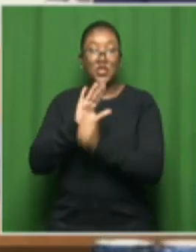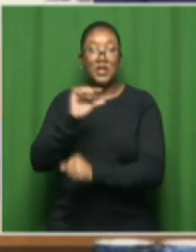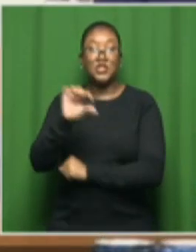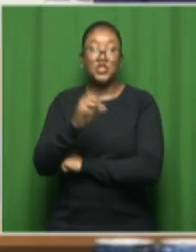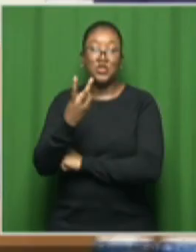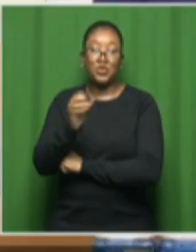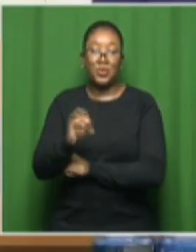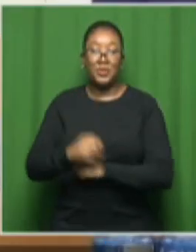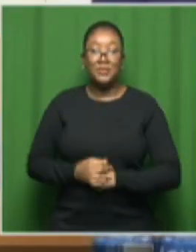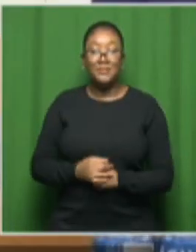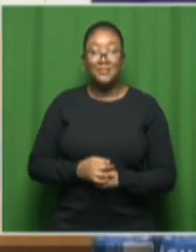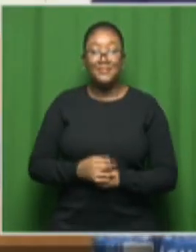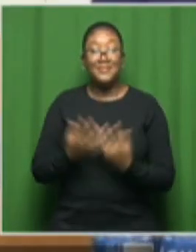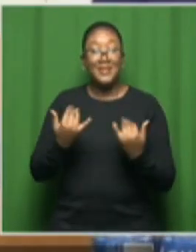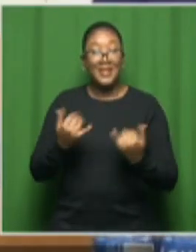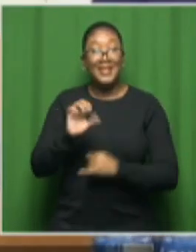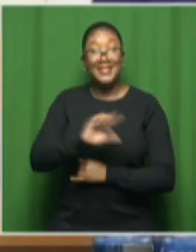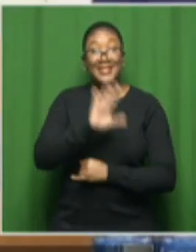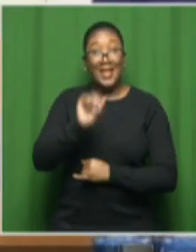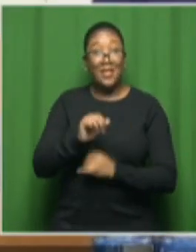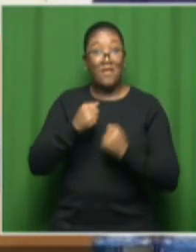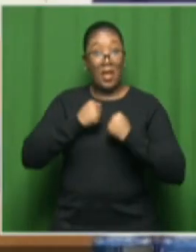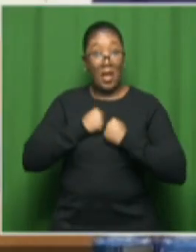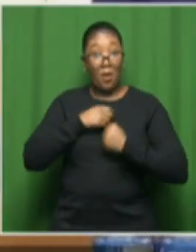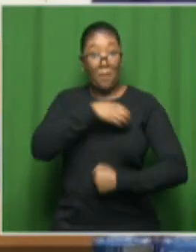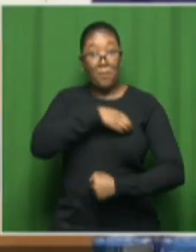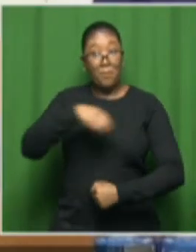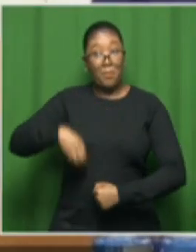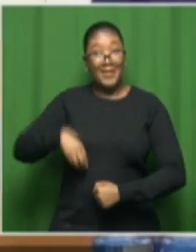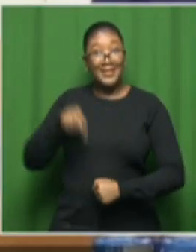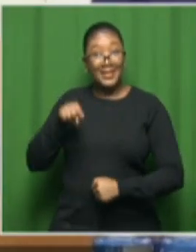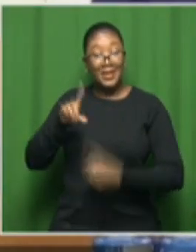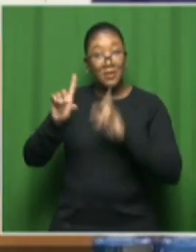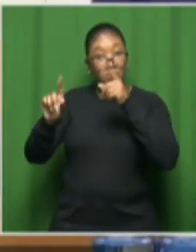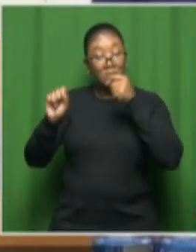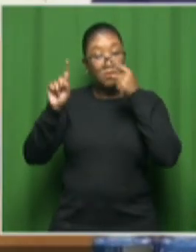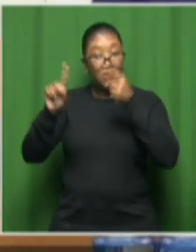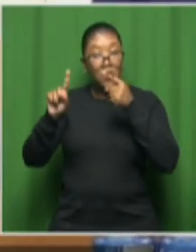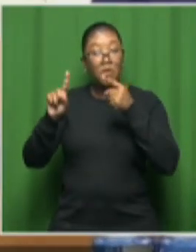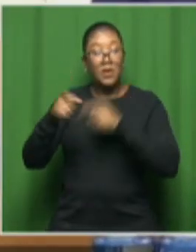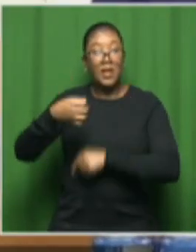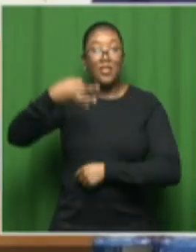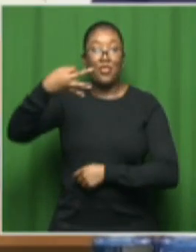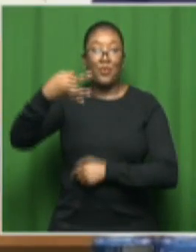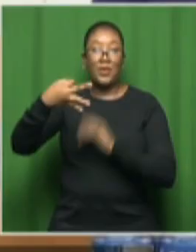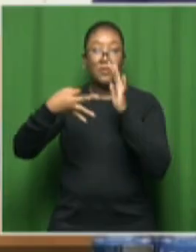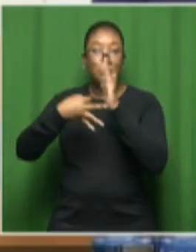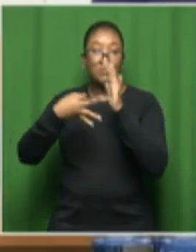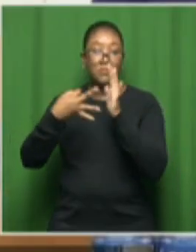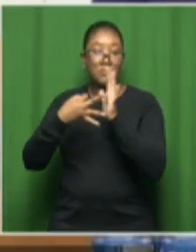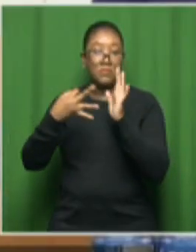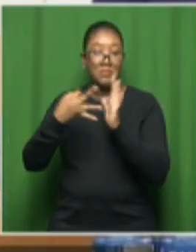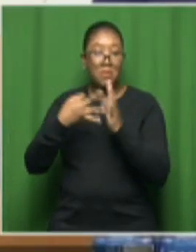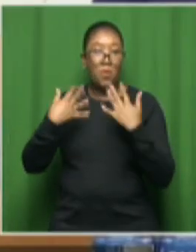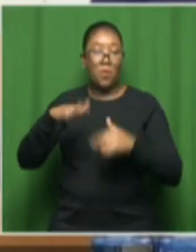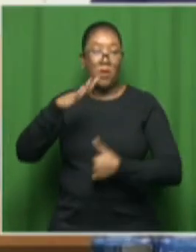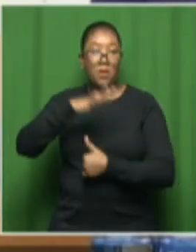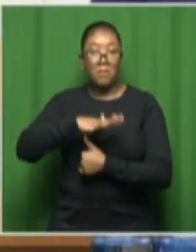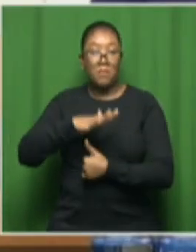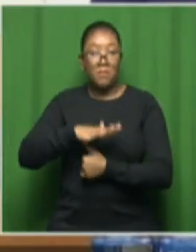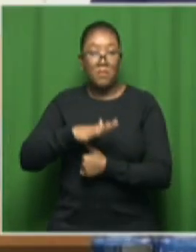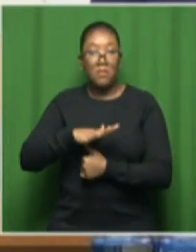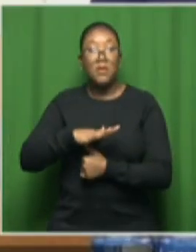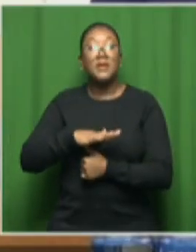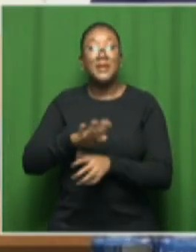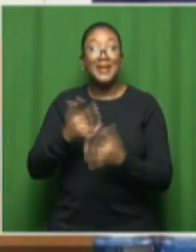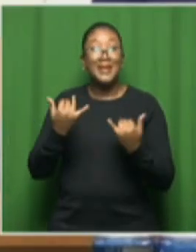South Africa's G20 presidency will advance 3 high-level priorities, which will find